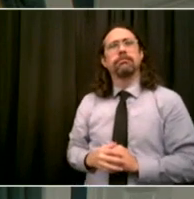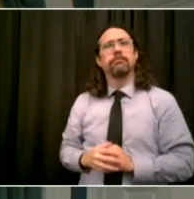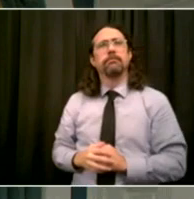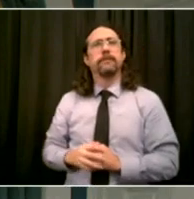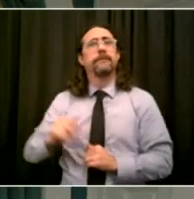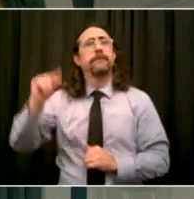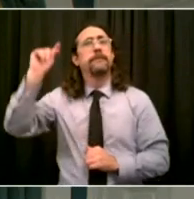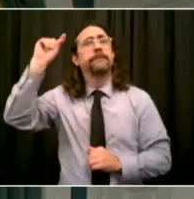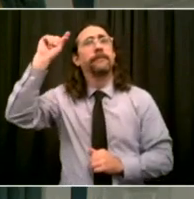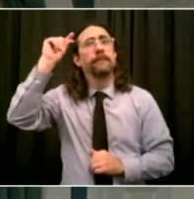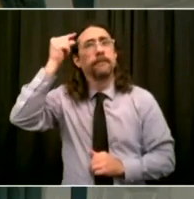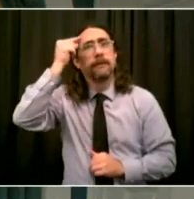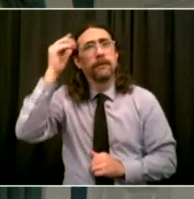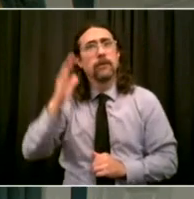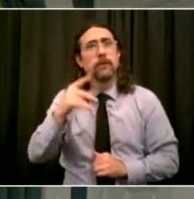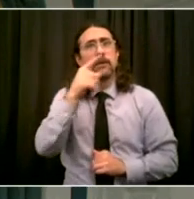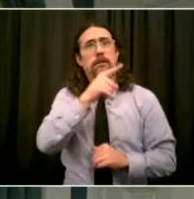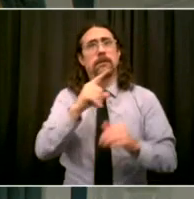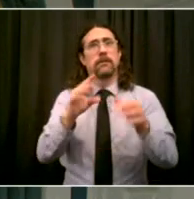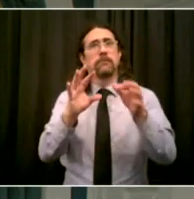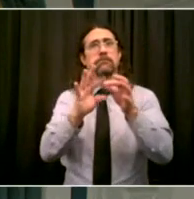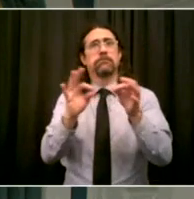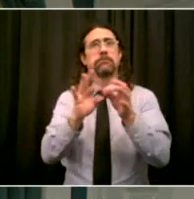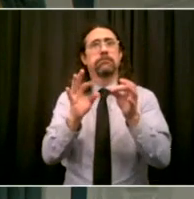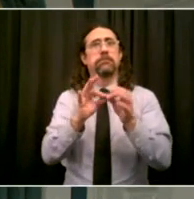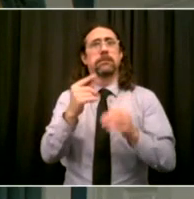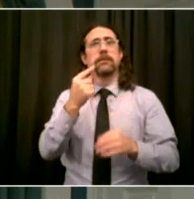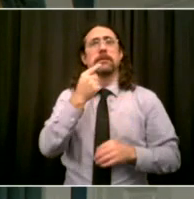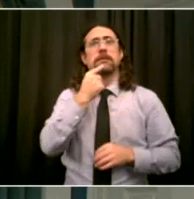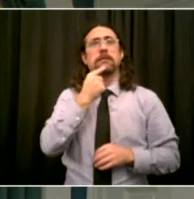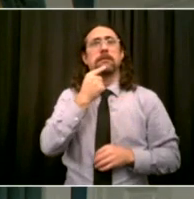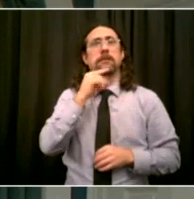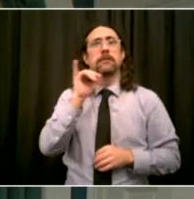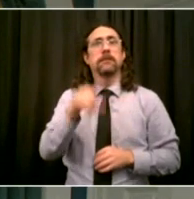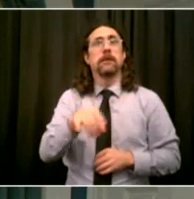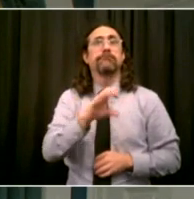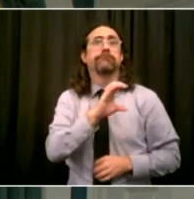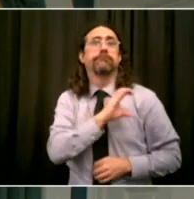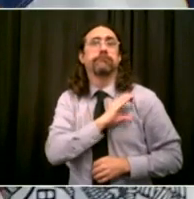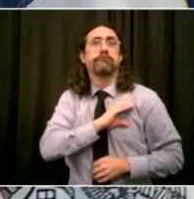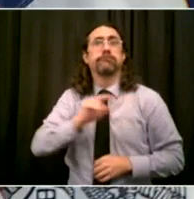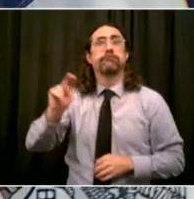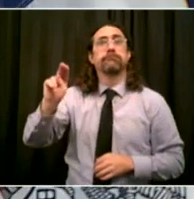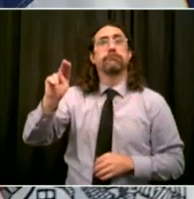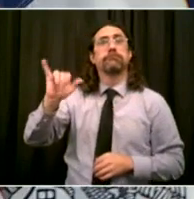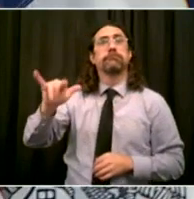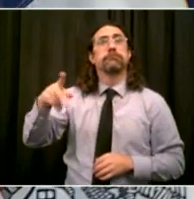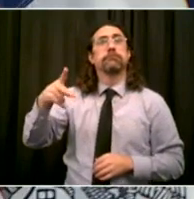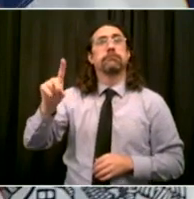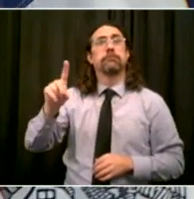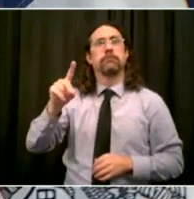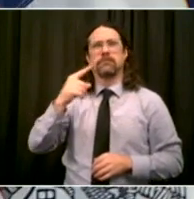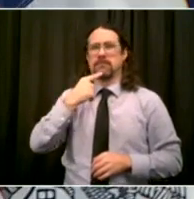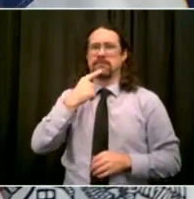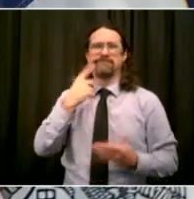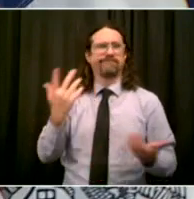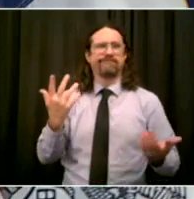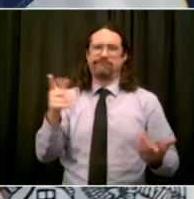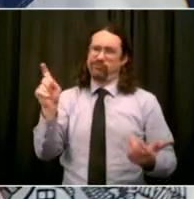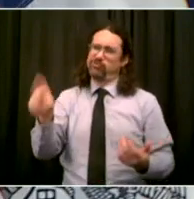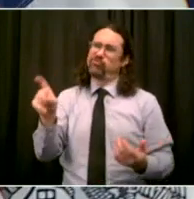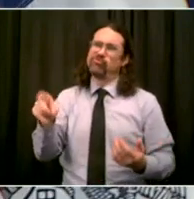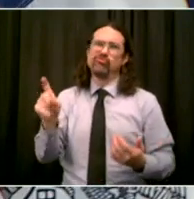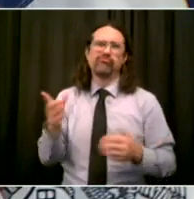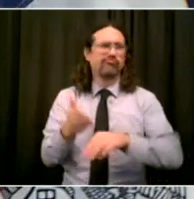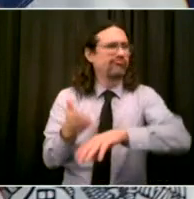you see that will satisfy the state's desire for change? Look, Marcia, I don't look at